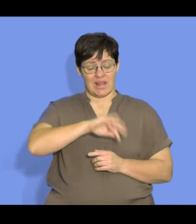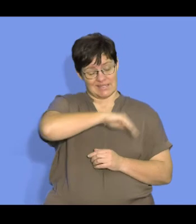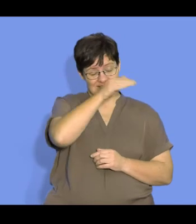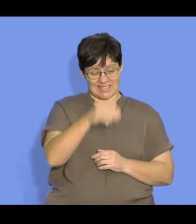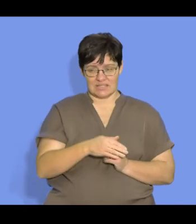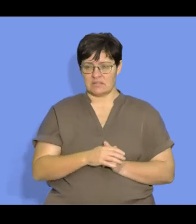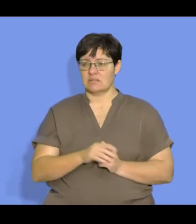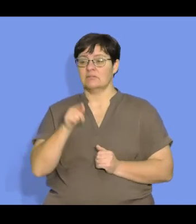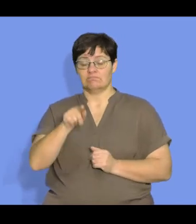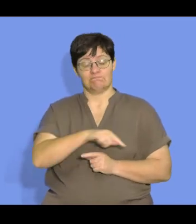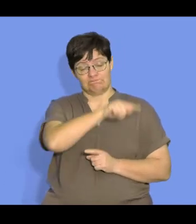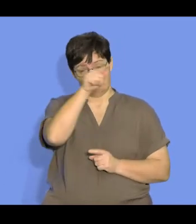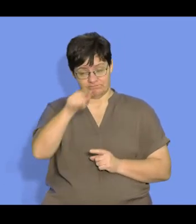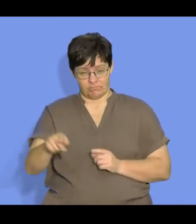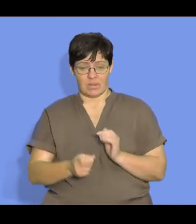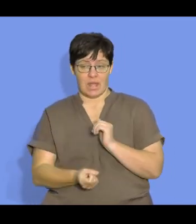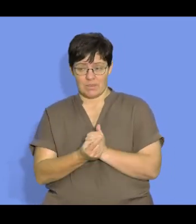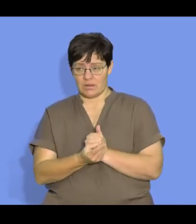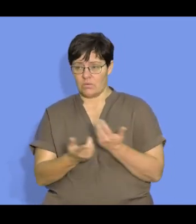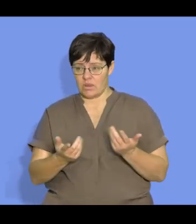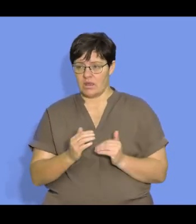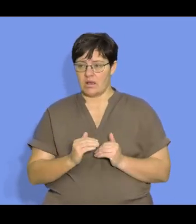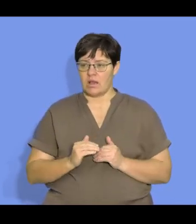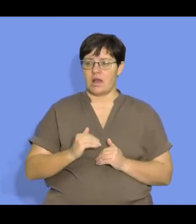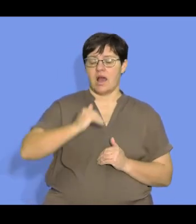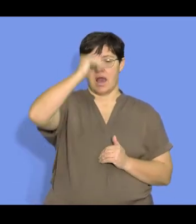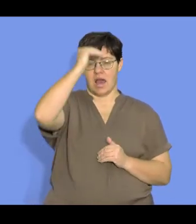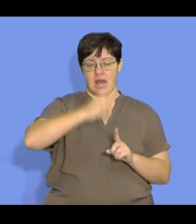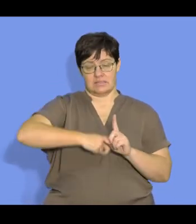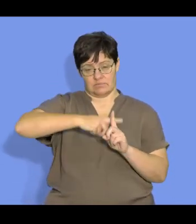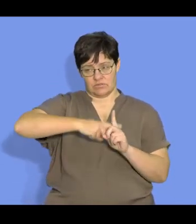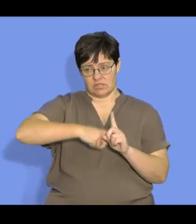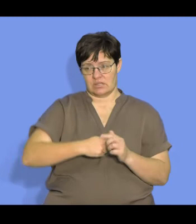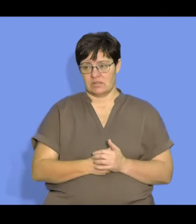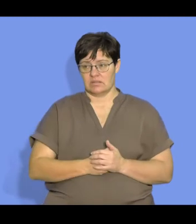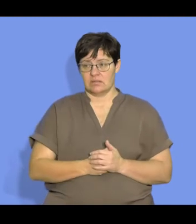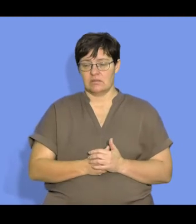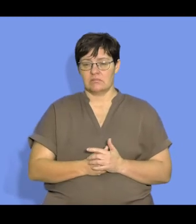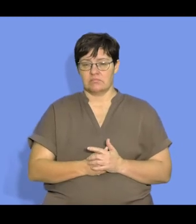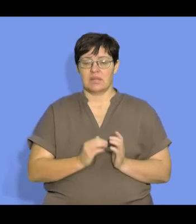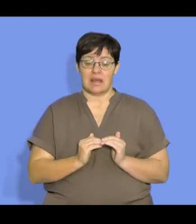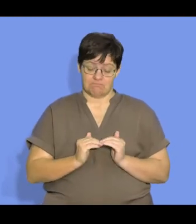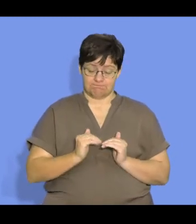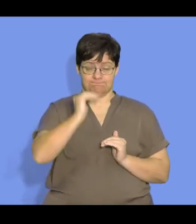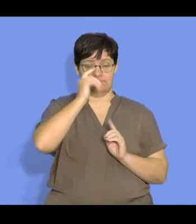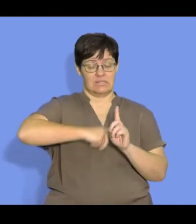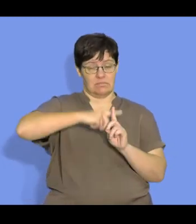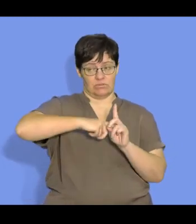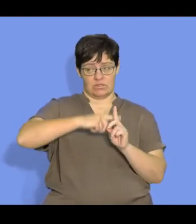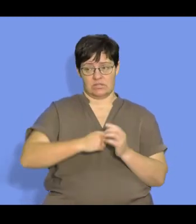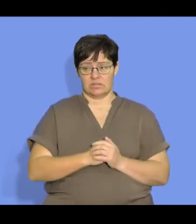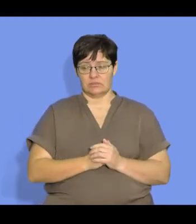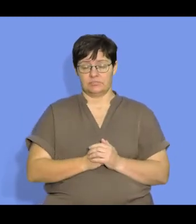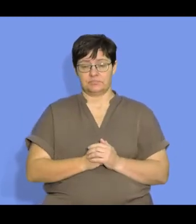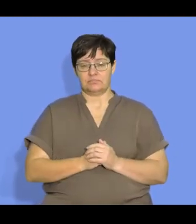there, this is a curve that happens at a higher temperature, at an increased temperature. Now what